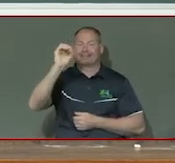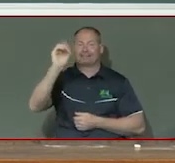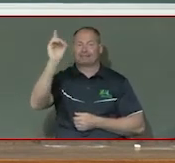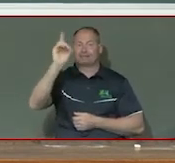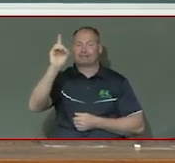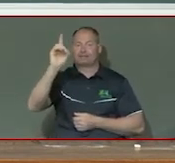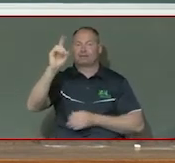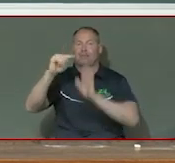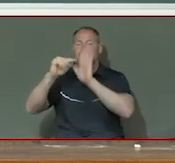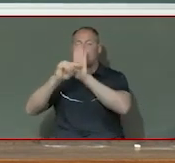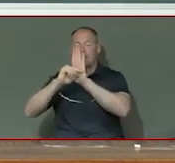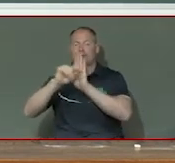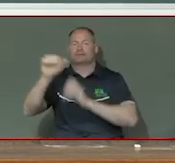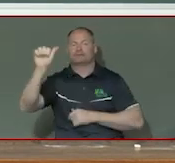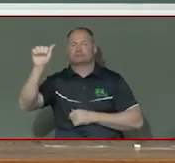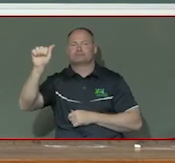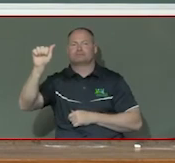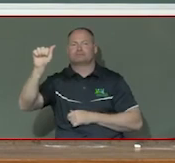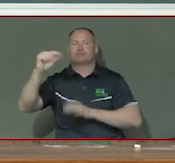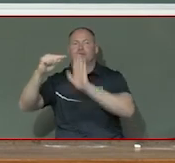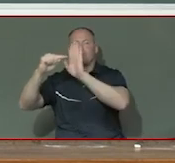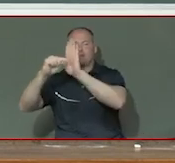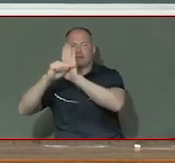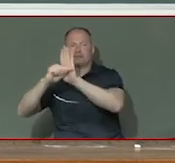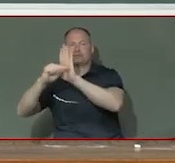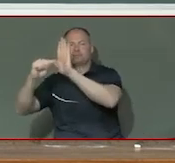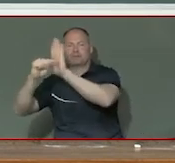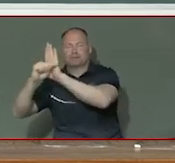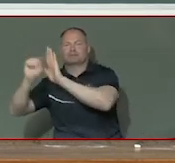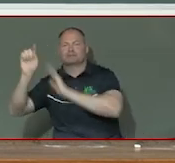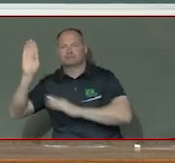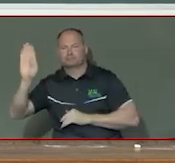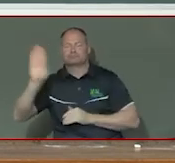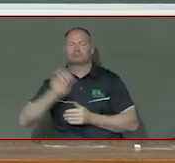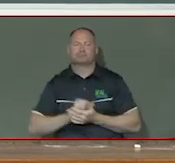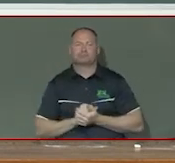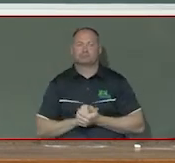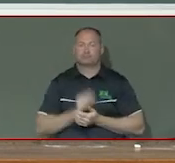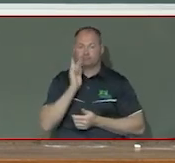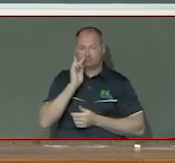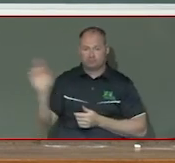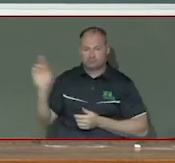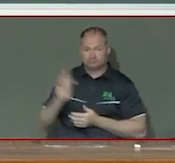minus A minus B. Take note.